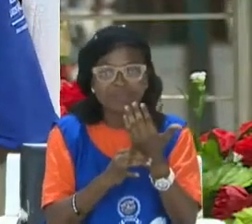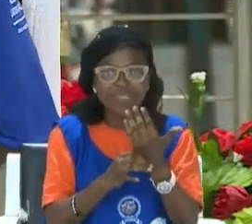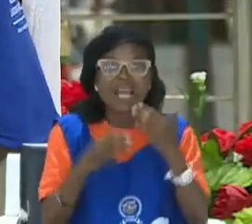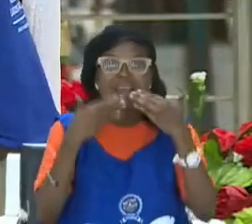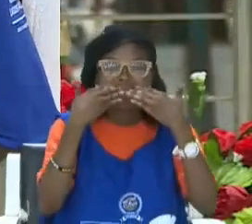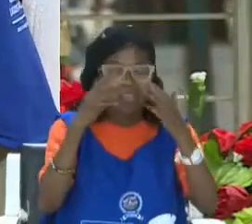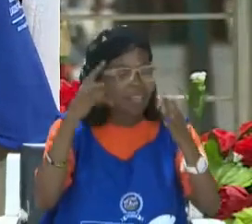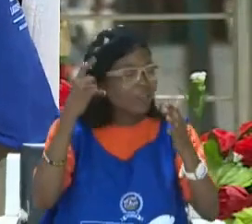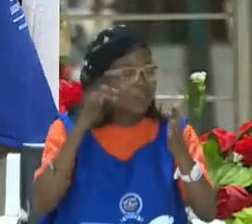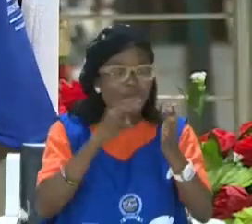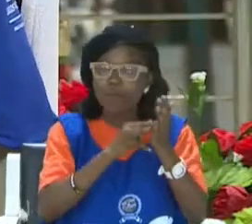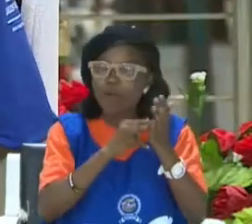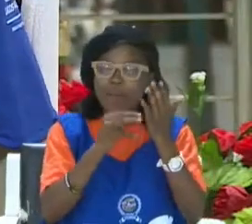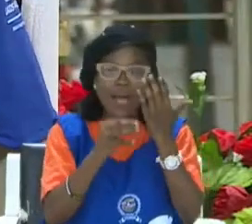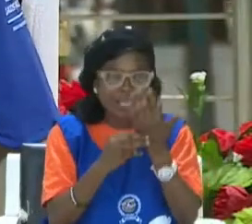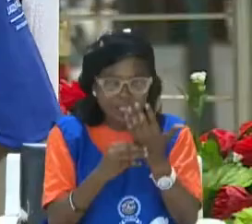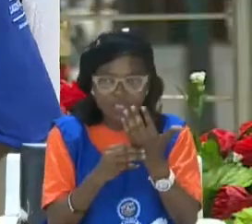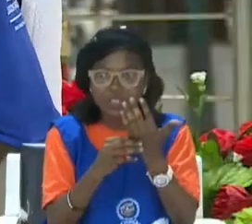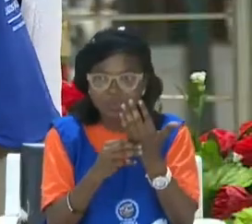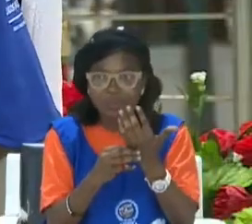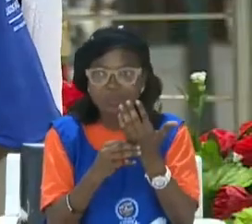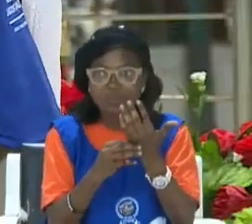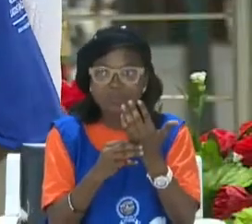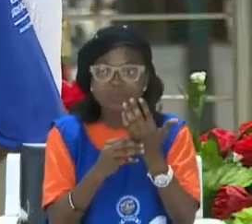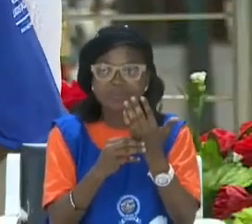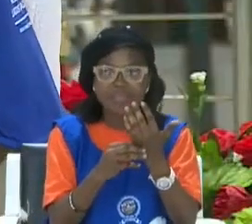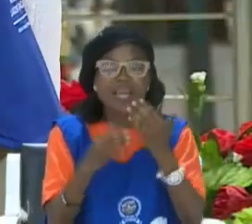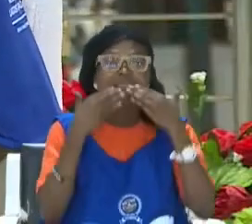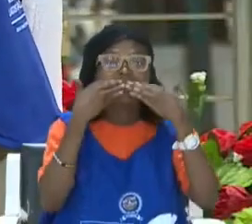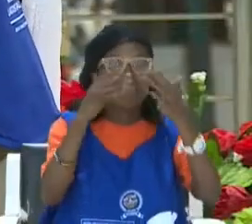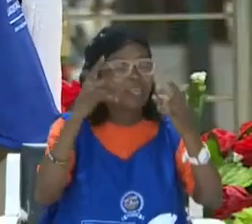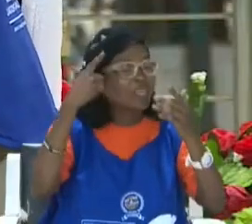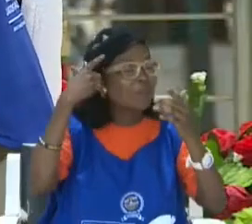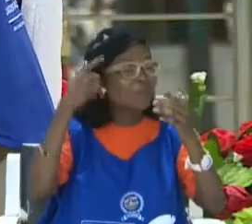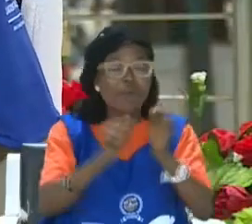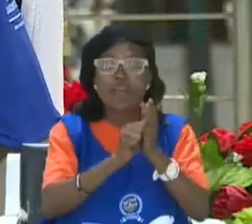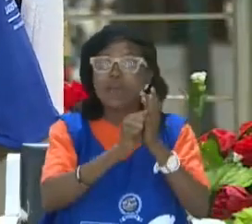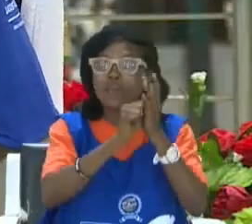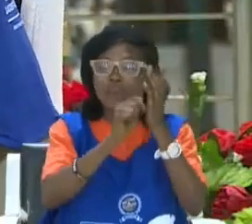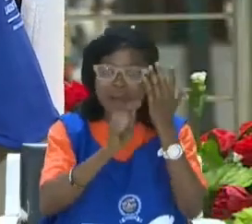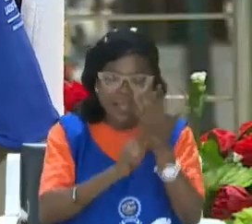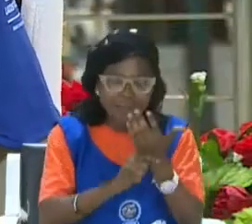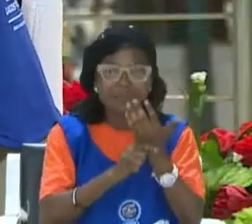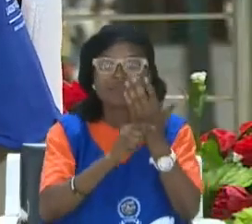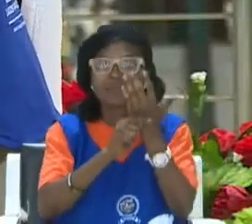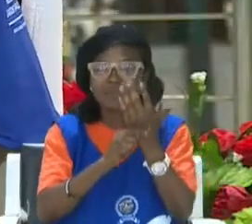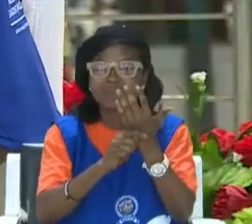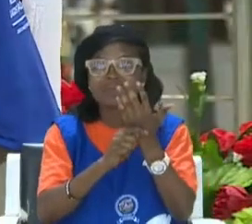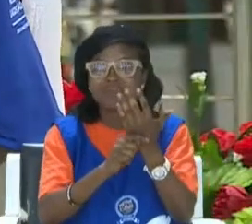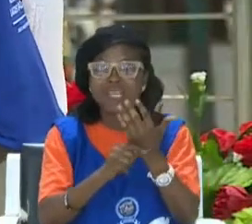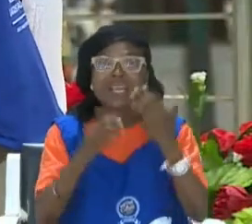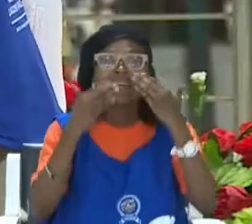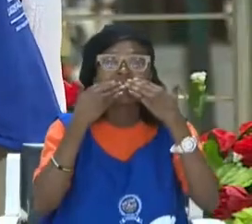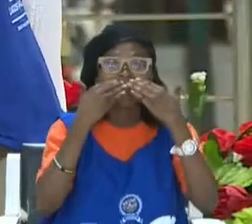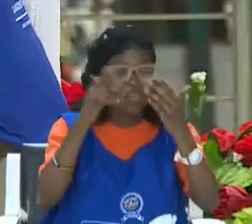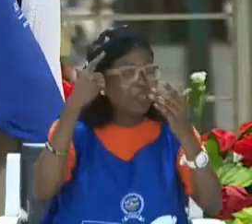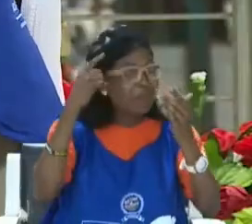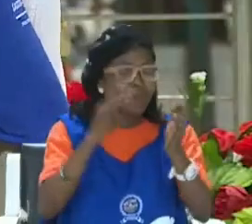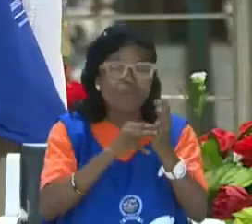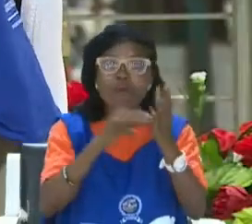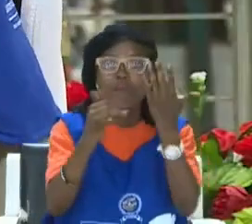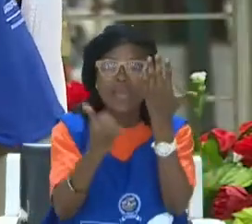thank you for March, thank you for April. Thank you for May.